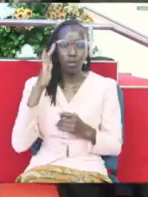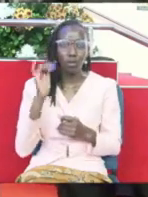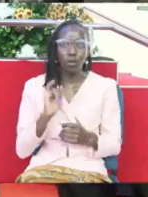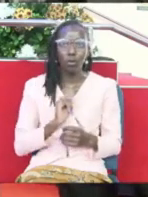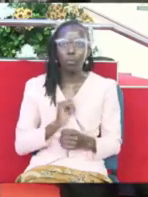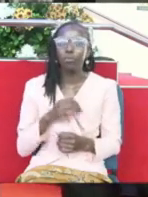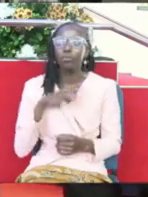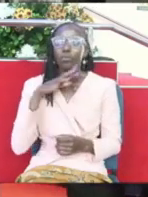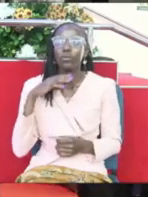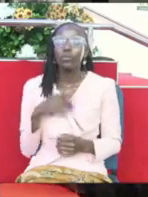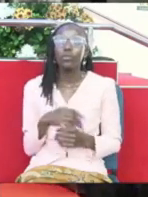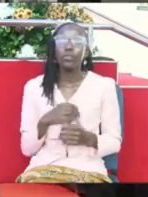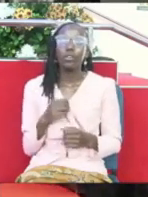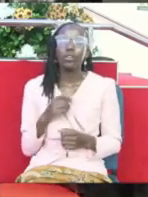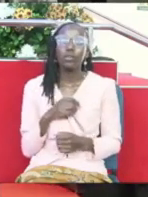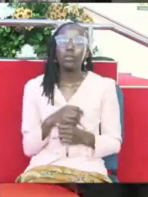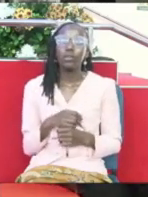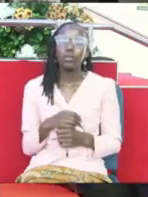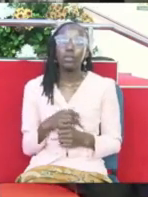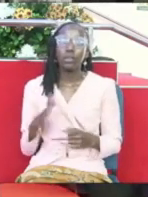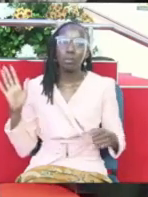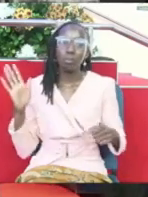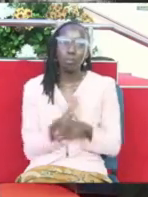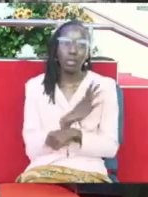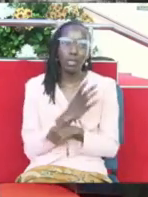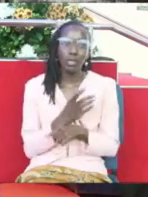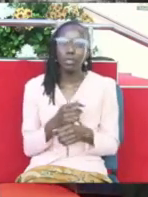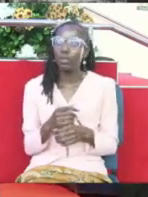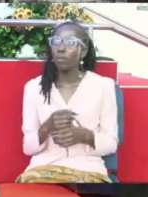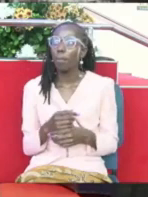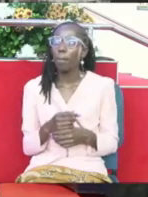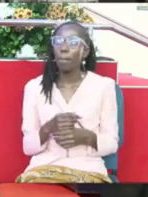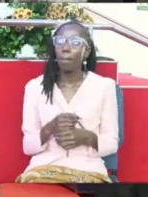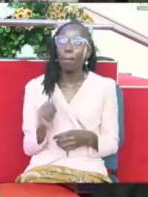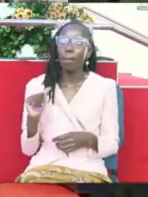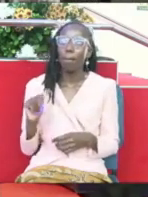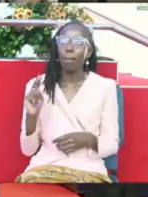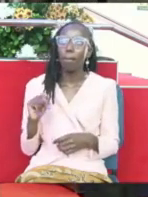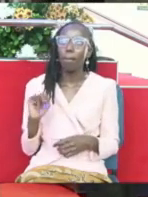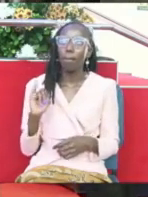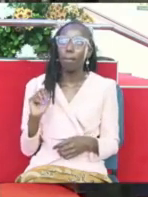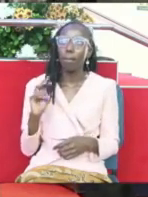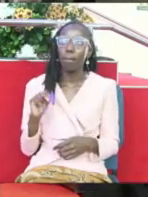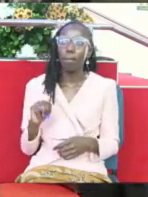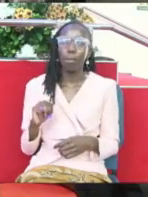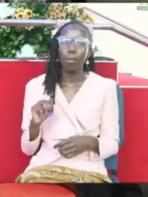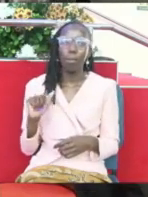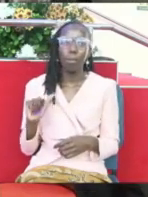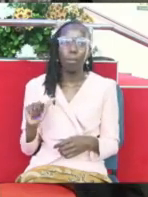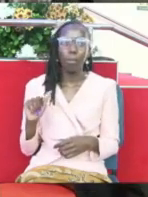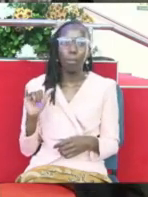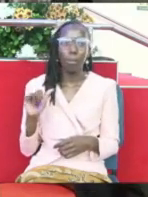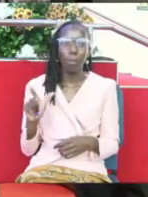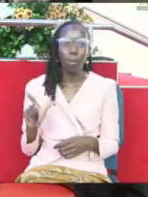be able to do in the secret place that people do not know. Pana mambo ambayo tunaweza kufanya kwenye maeneo ya siri ambayo watu hawatajua. There are